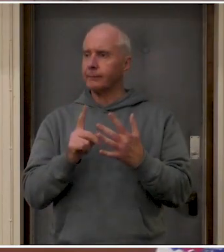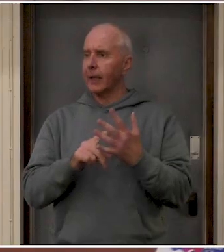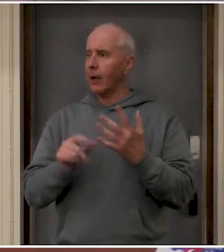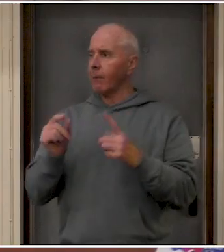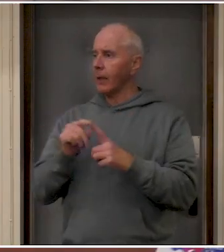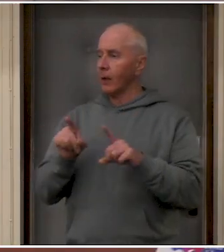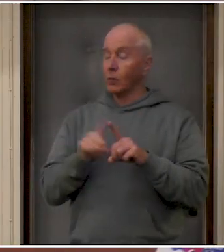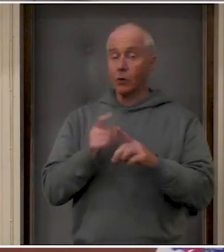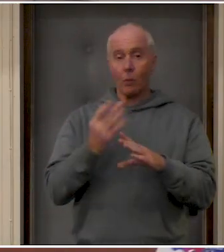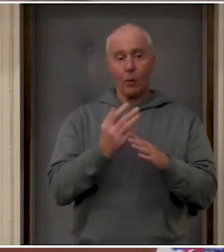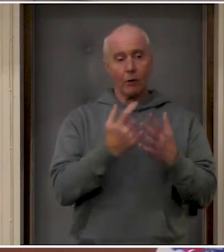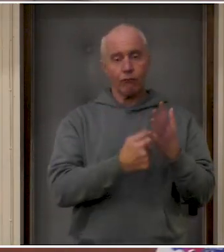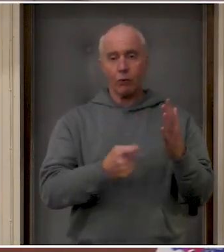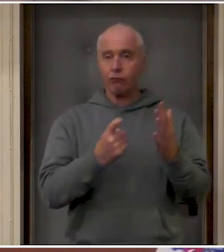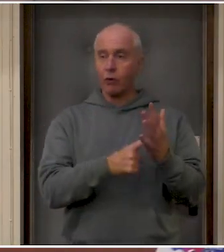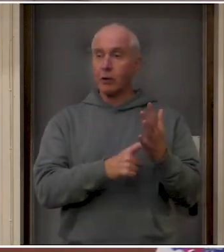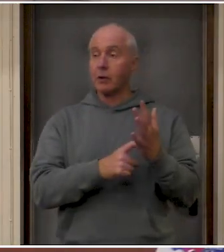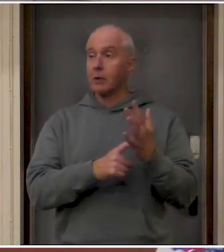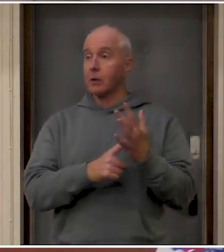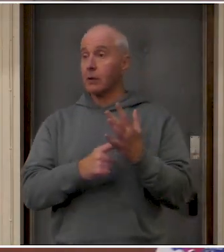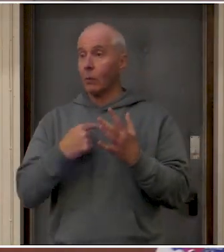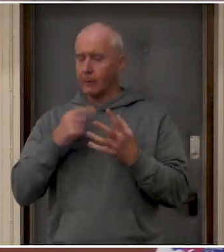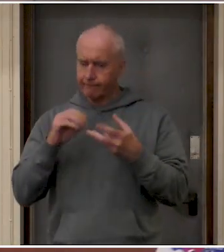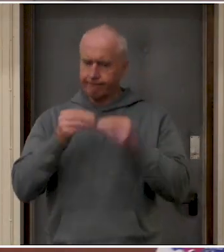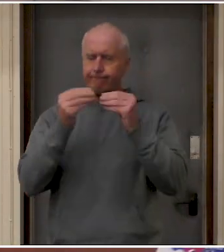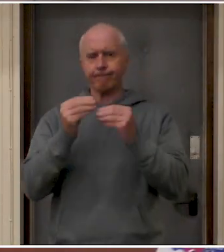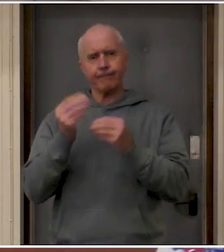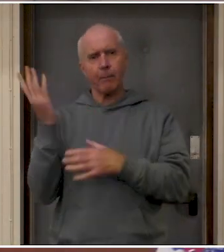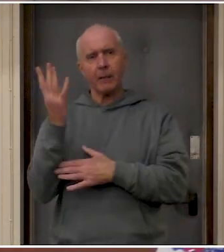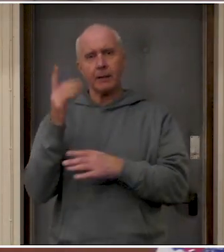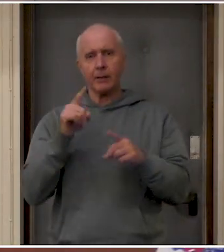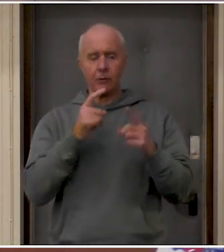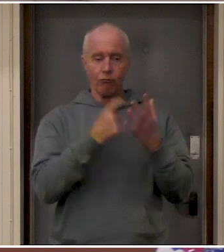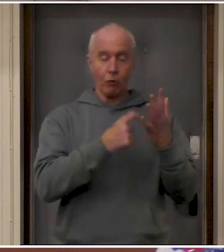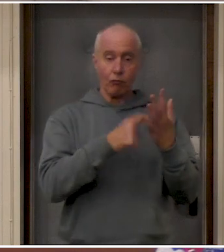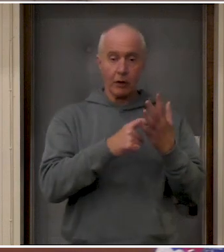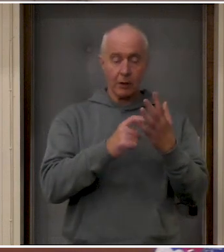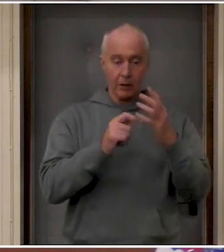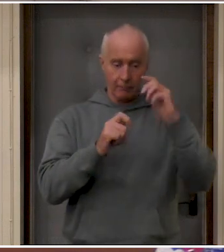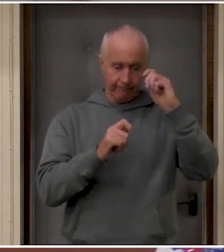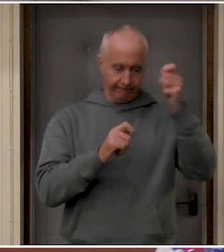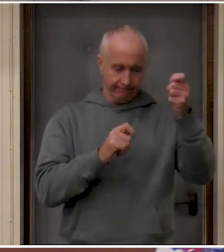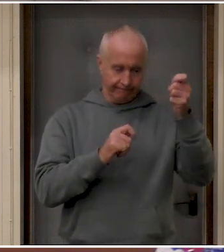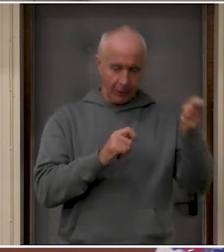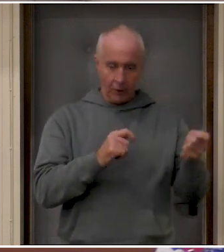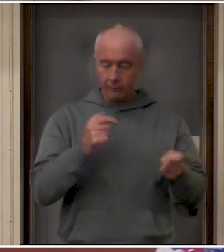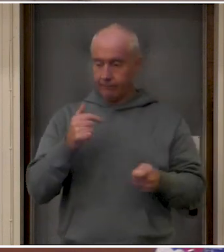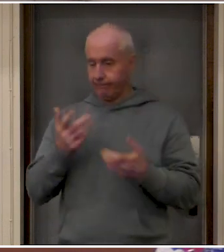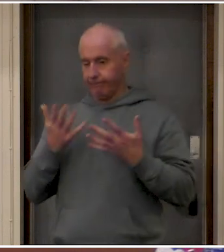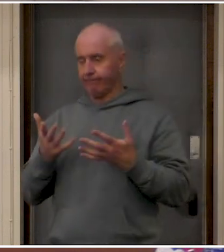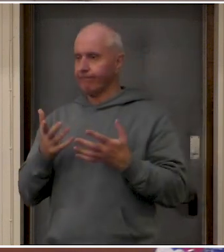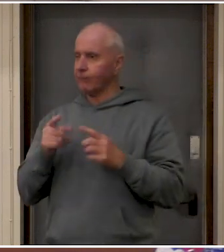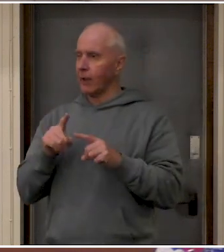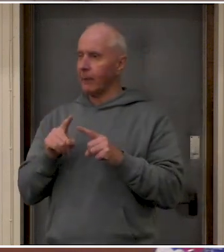for Rolls-Royce. When I made this presentation, I was trying to take my Rolls-Royce hat off. This was a sort of neutral, as you can